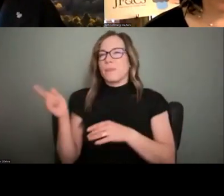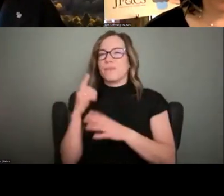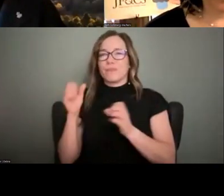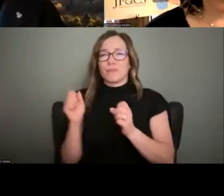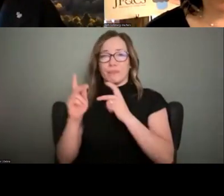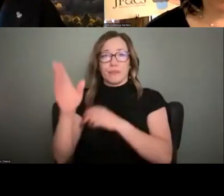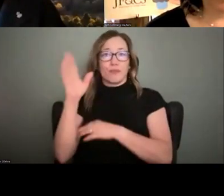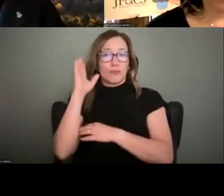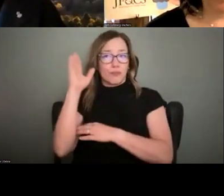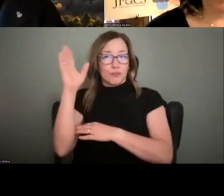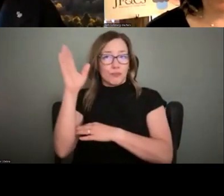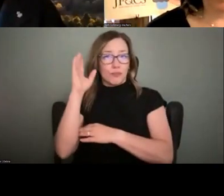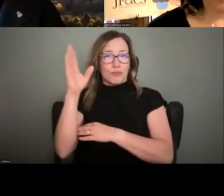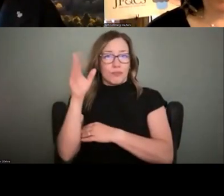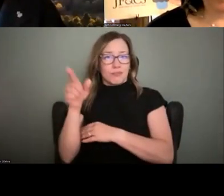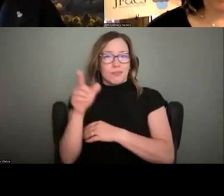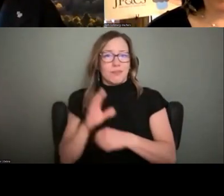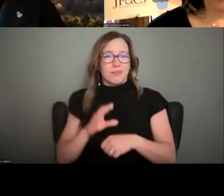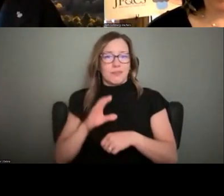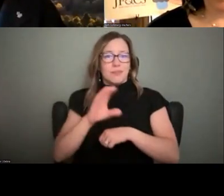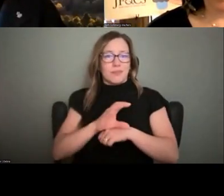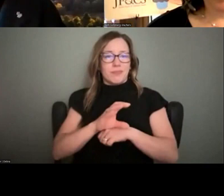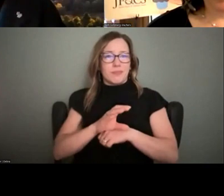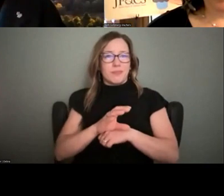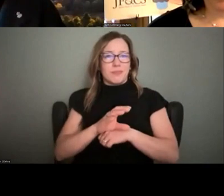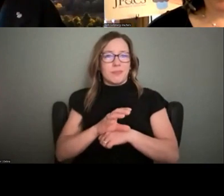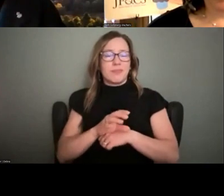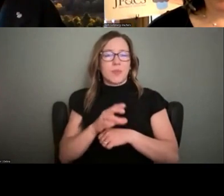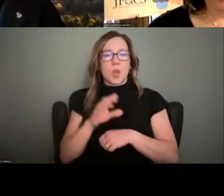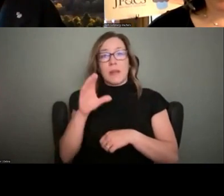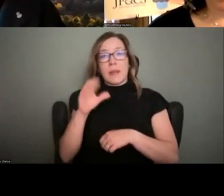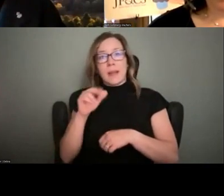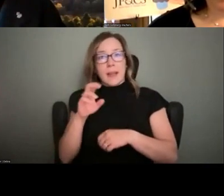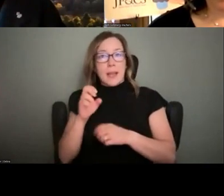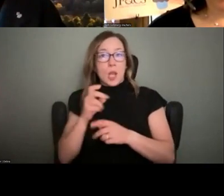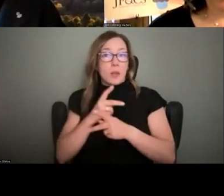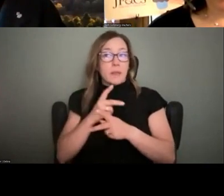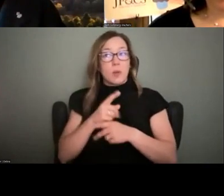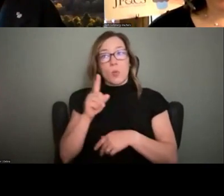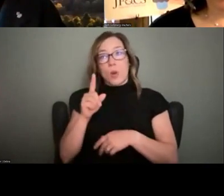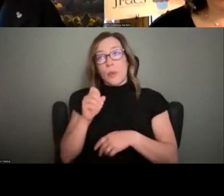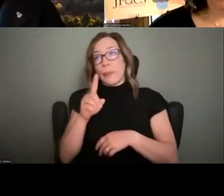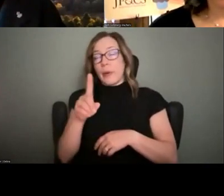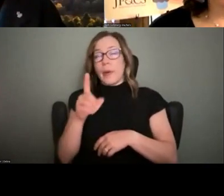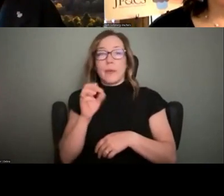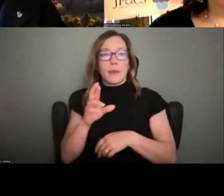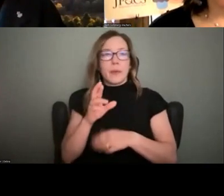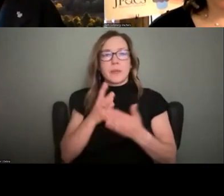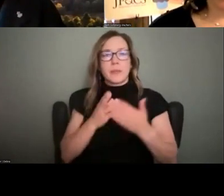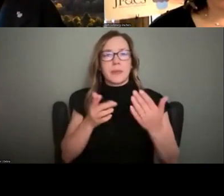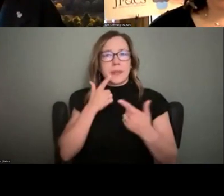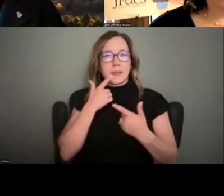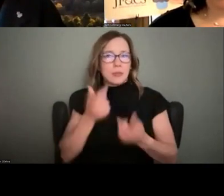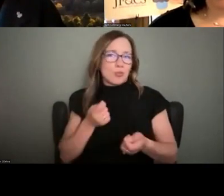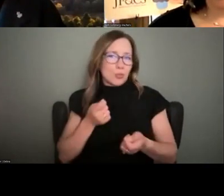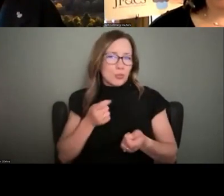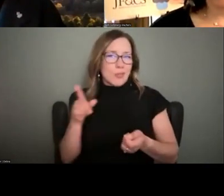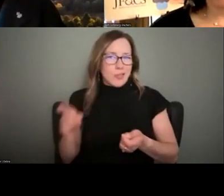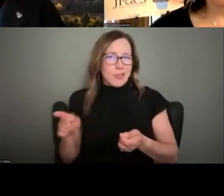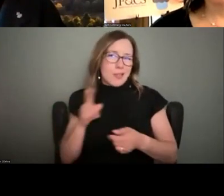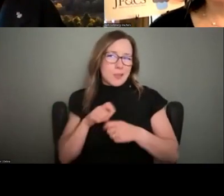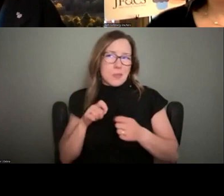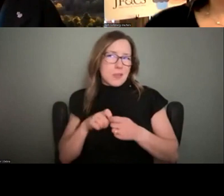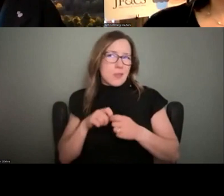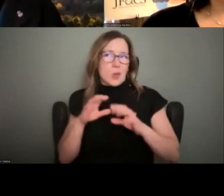the church. And so we'll do that as well, again, on Caregiving 101 or something that's of interest to that particular